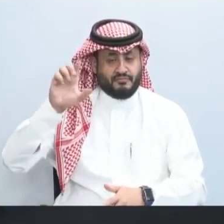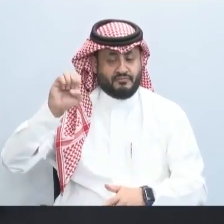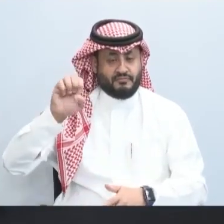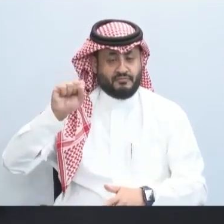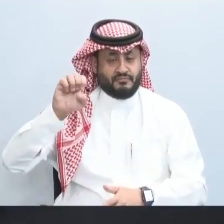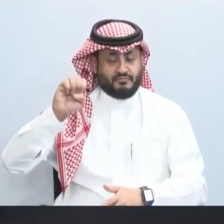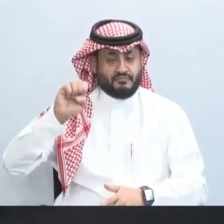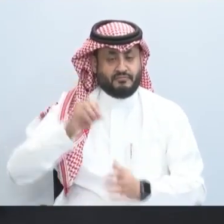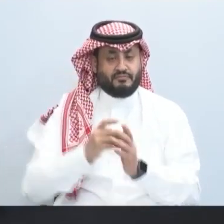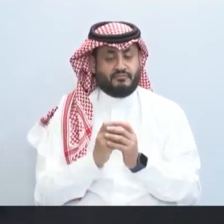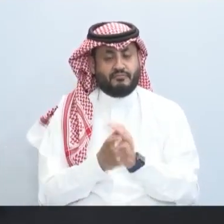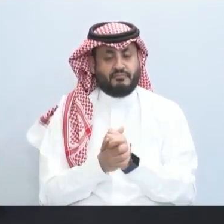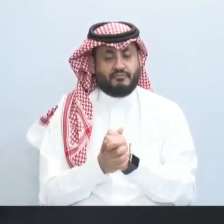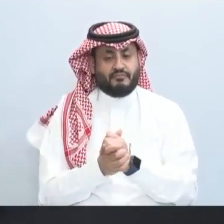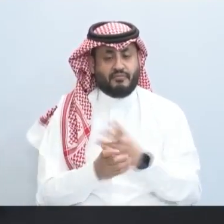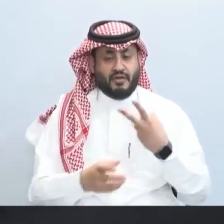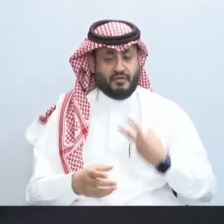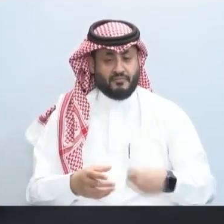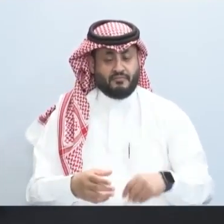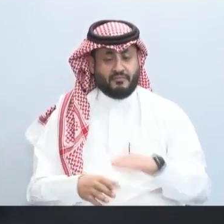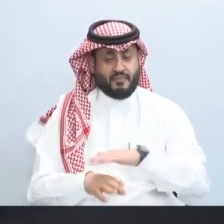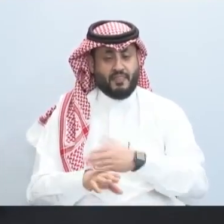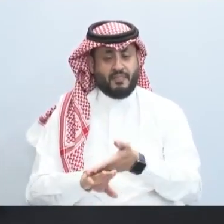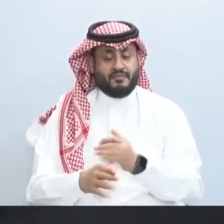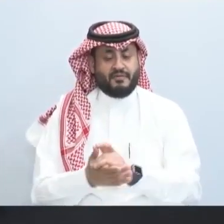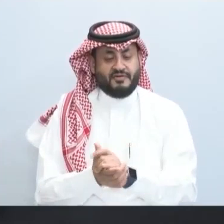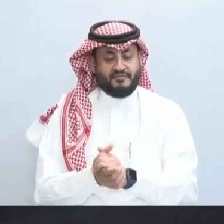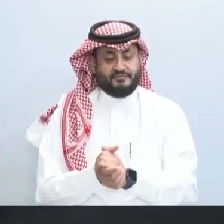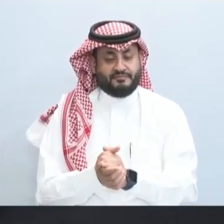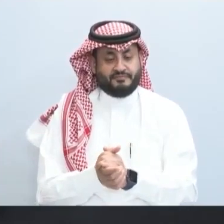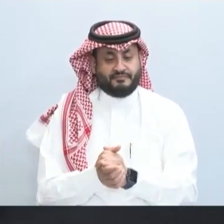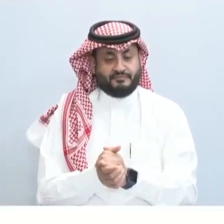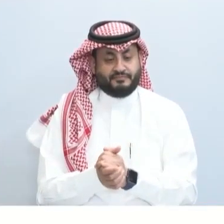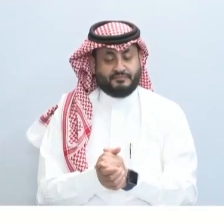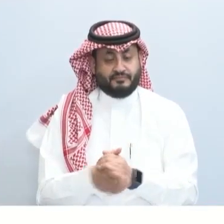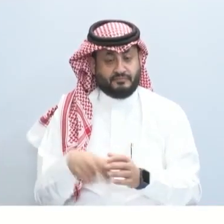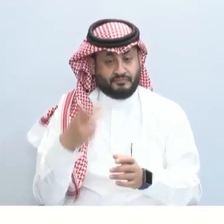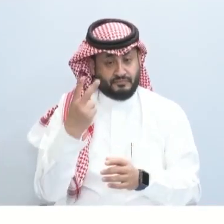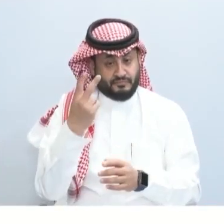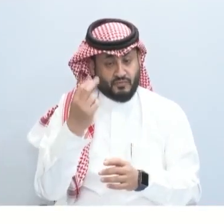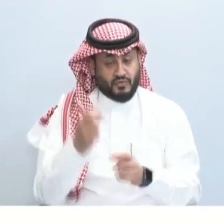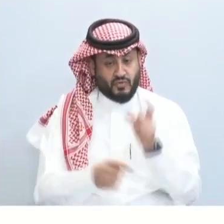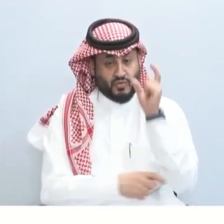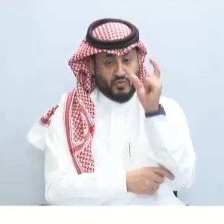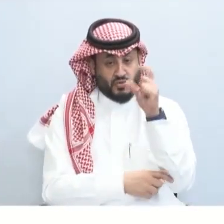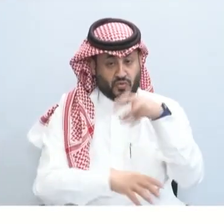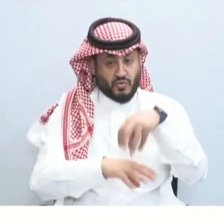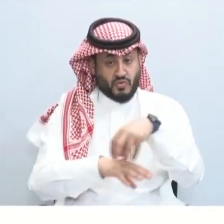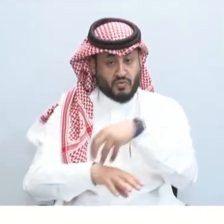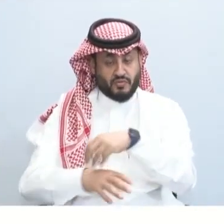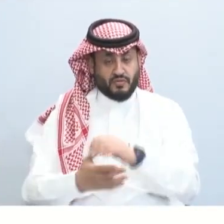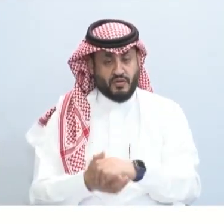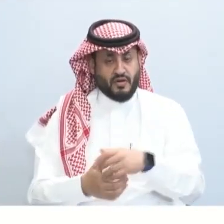why this land is blessed. So, where the two holy